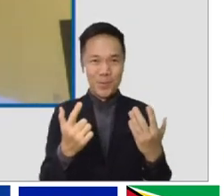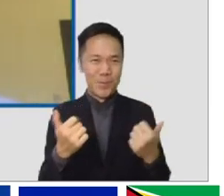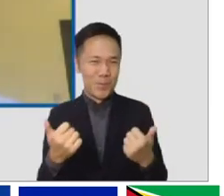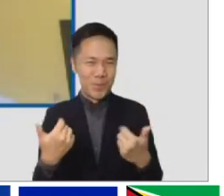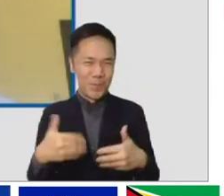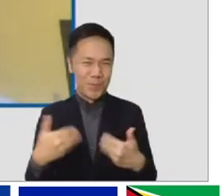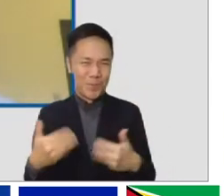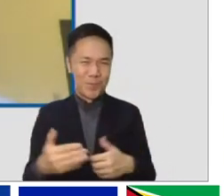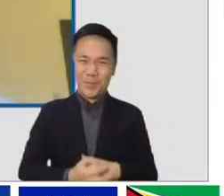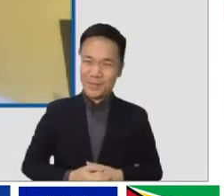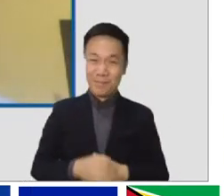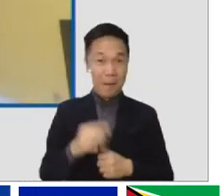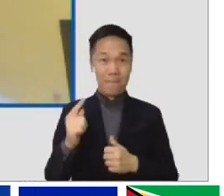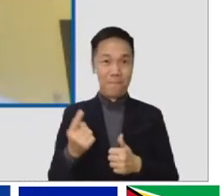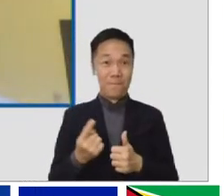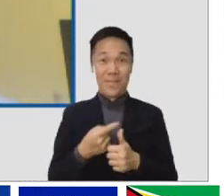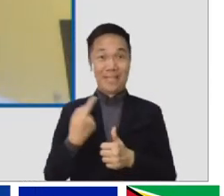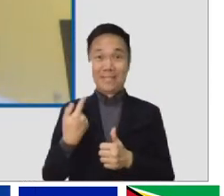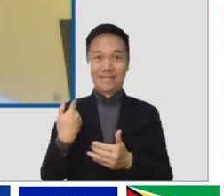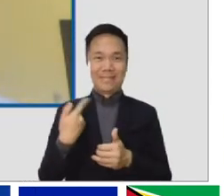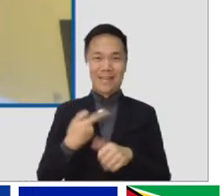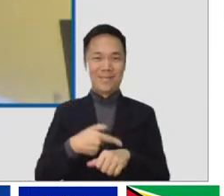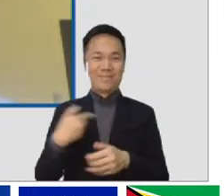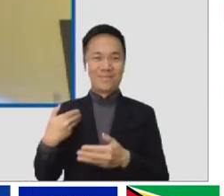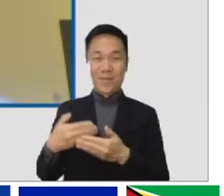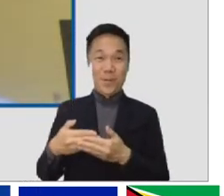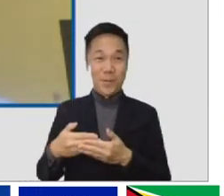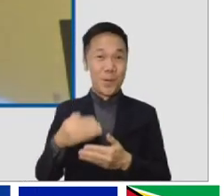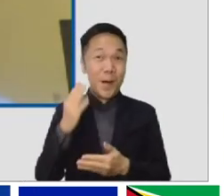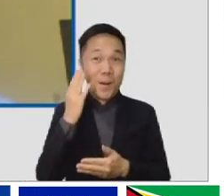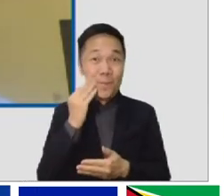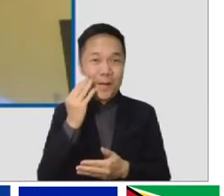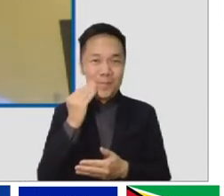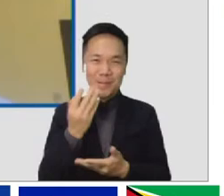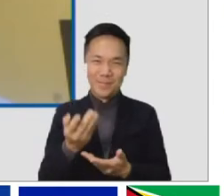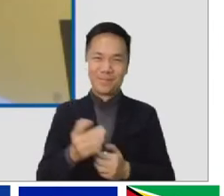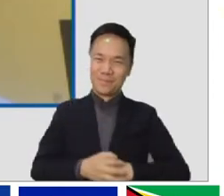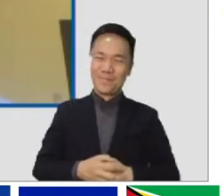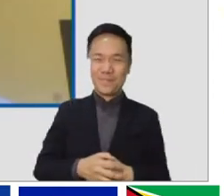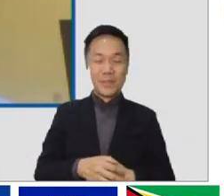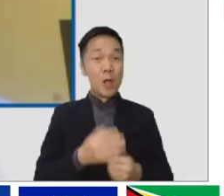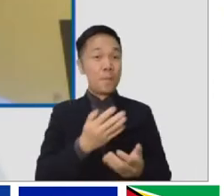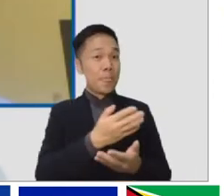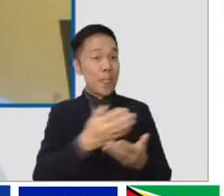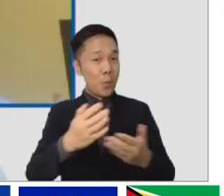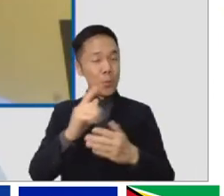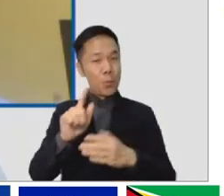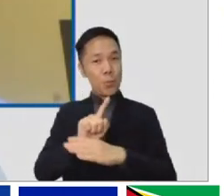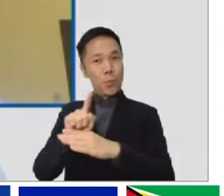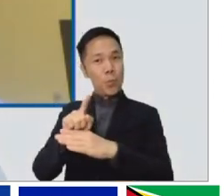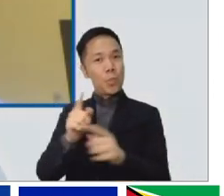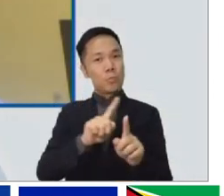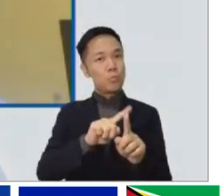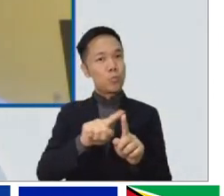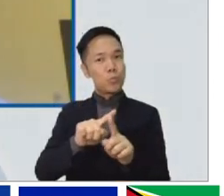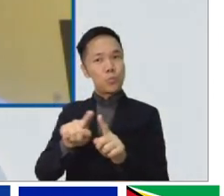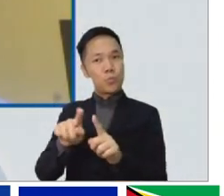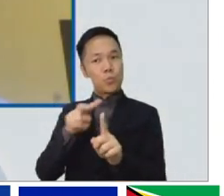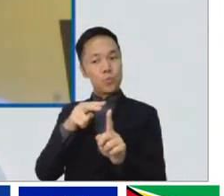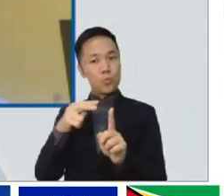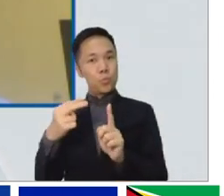thank you very much to everybody that have brought to the forefront a whole series of differentiated considerations